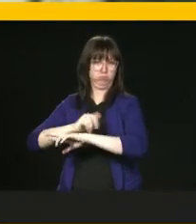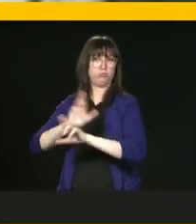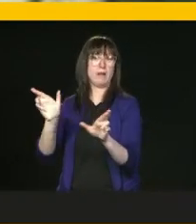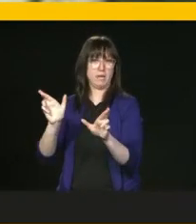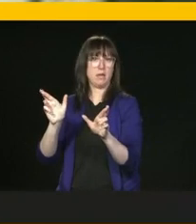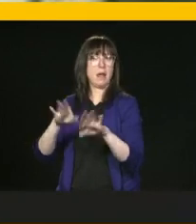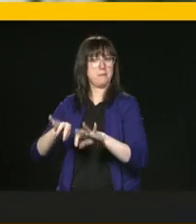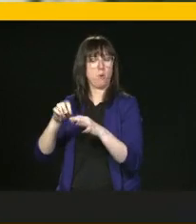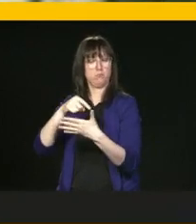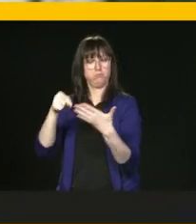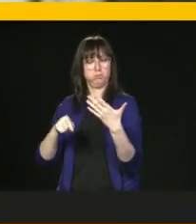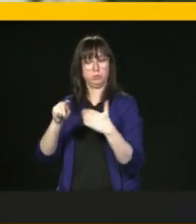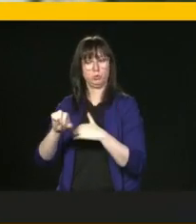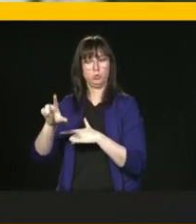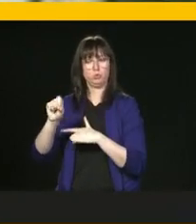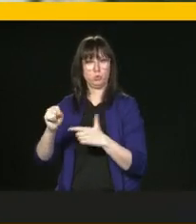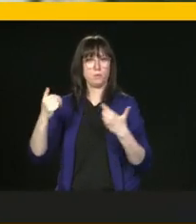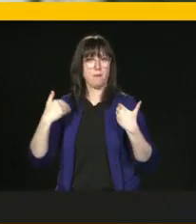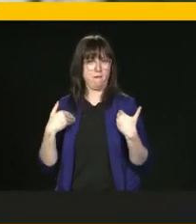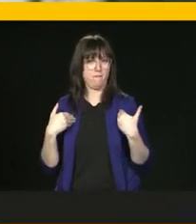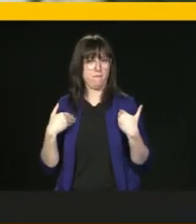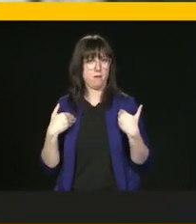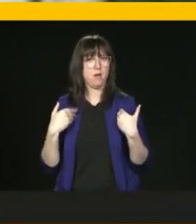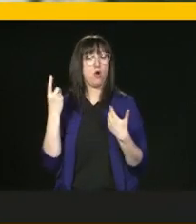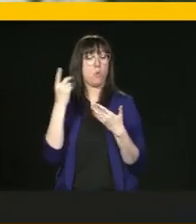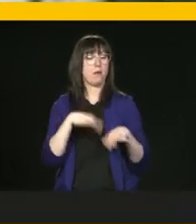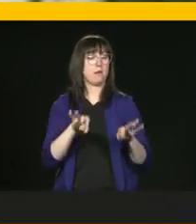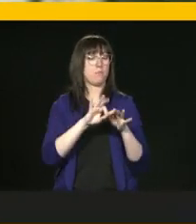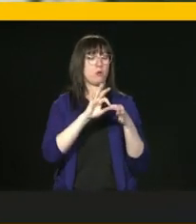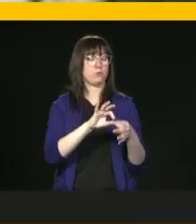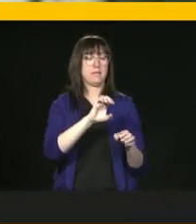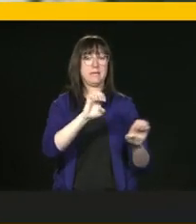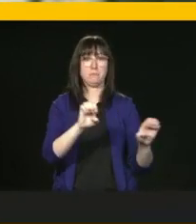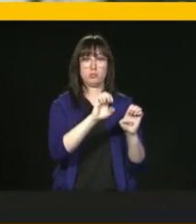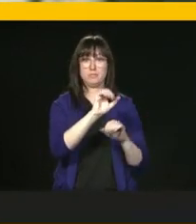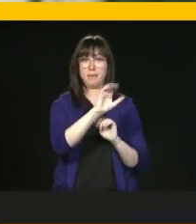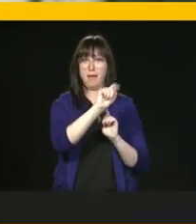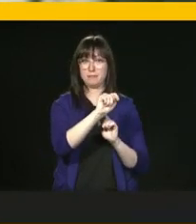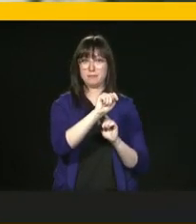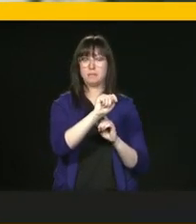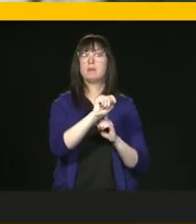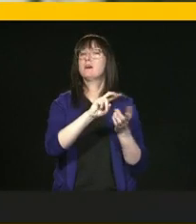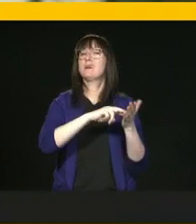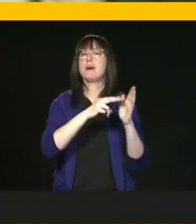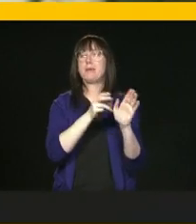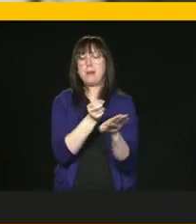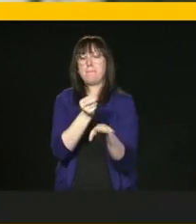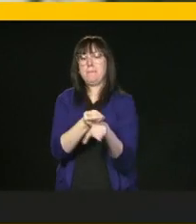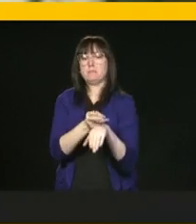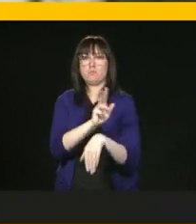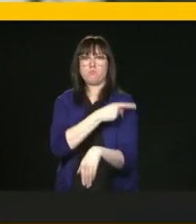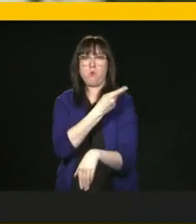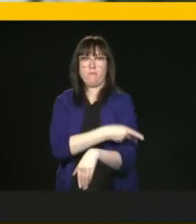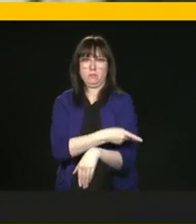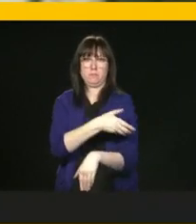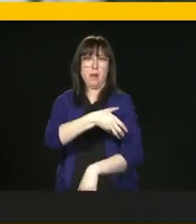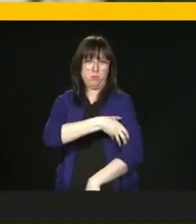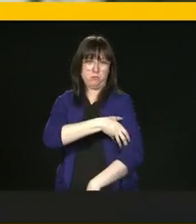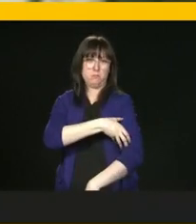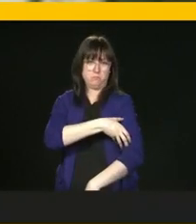the key elements of the Emergencies Act is that it is an override over the provinces. It takes powers that